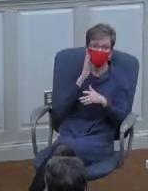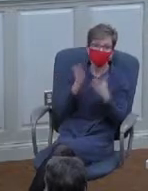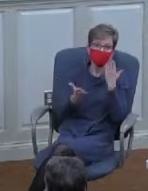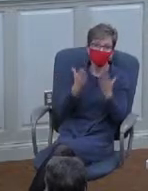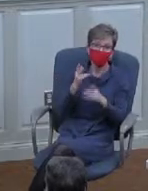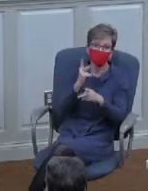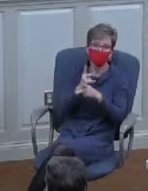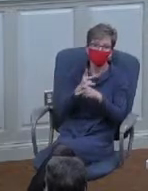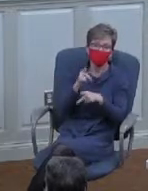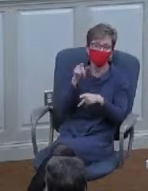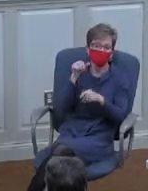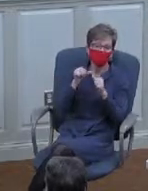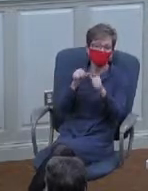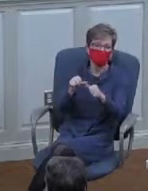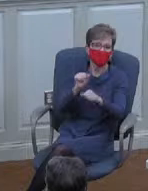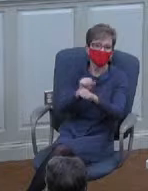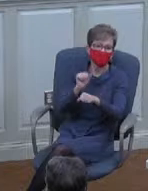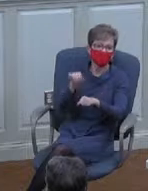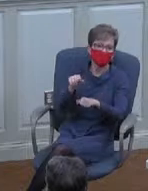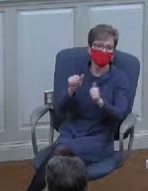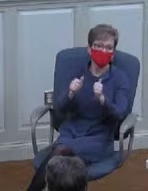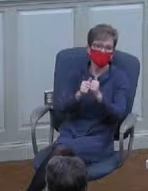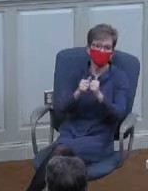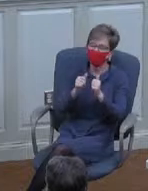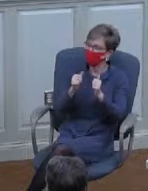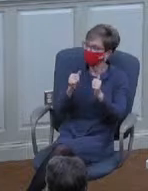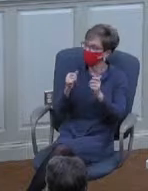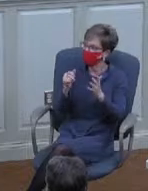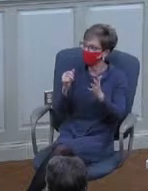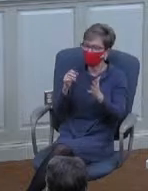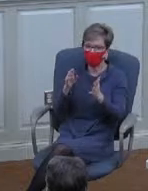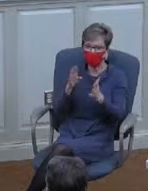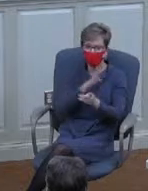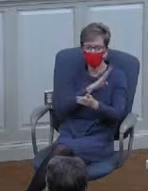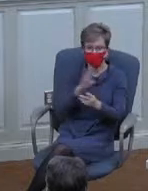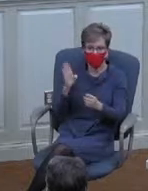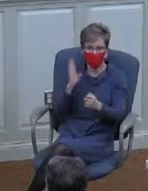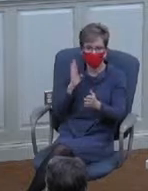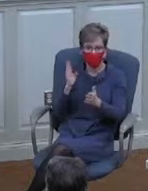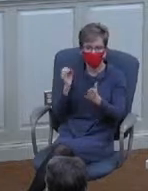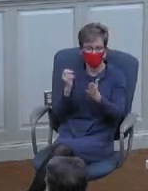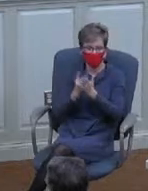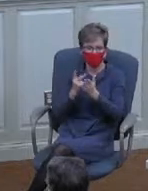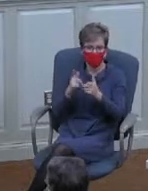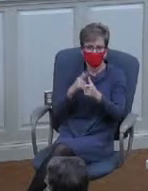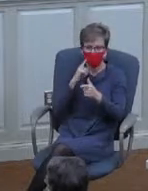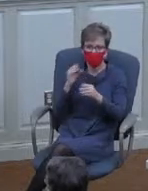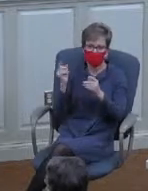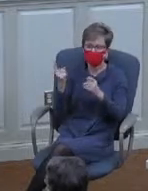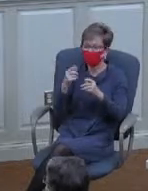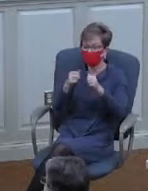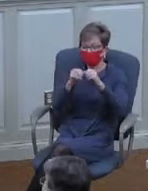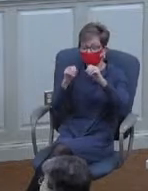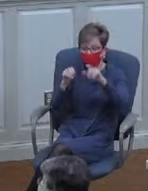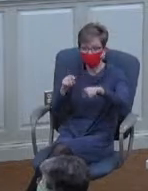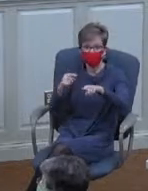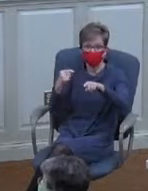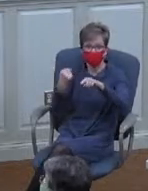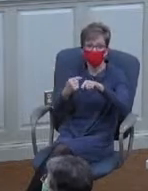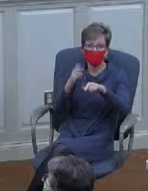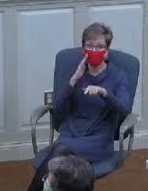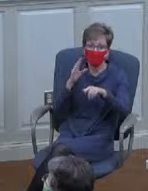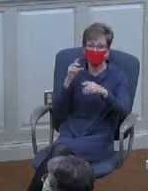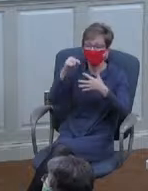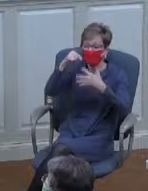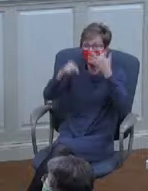maintain that with a portable signal, something like that, and set up at both ends of the bridge. But Okay, that's again, the good to know. details